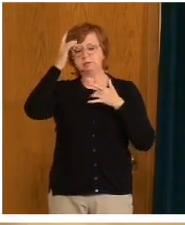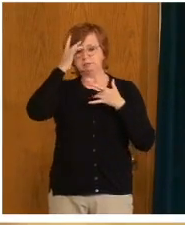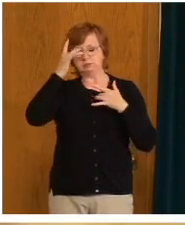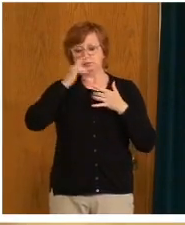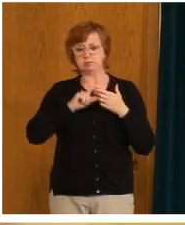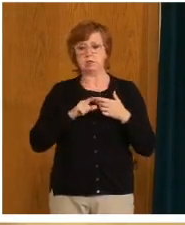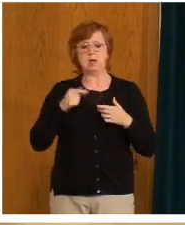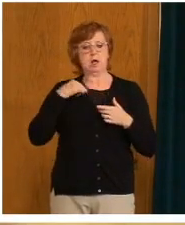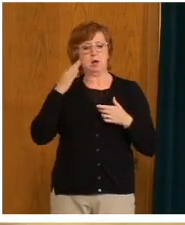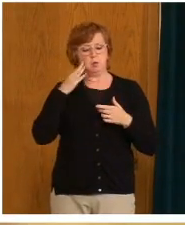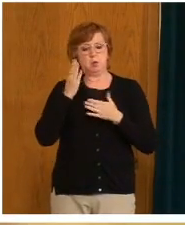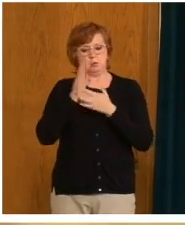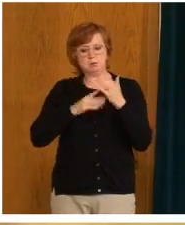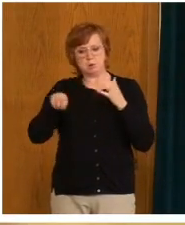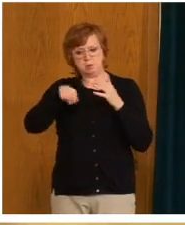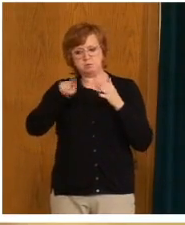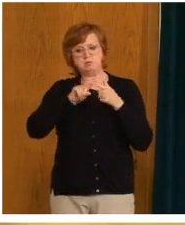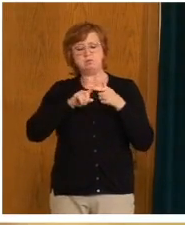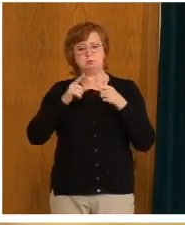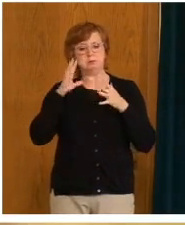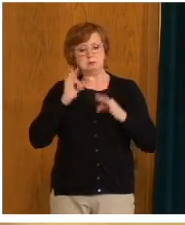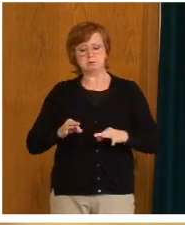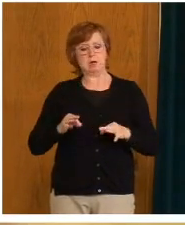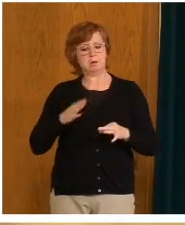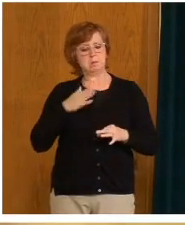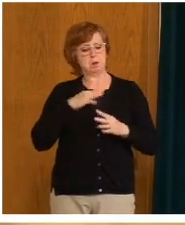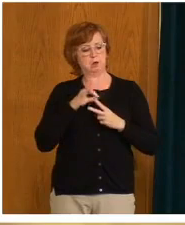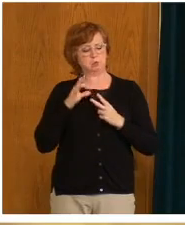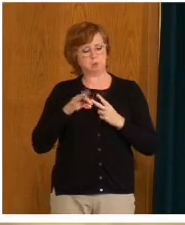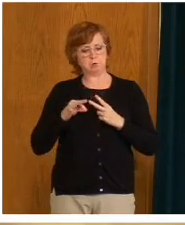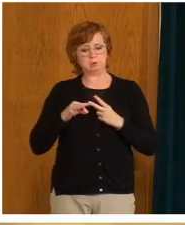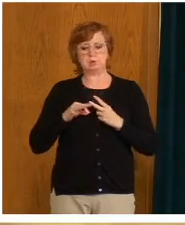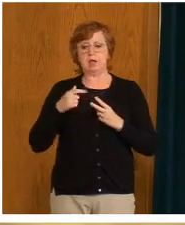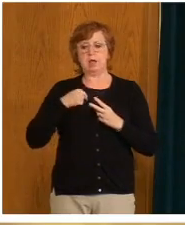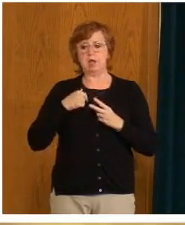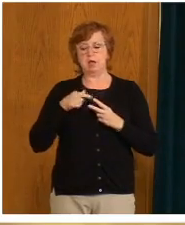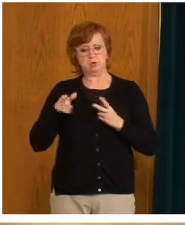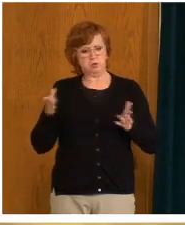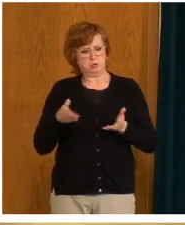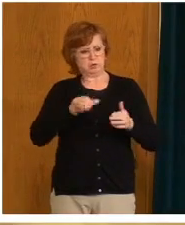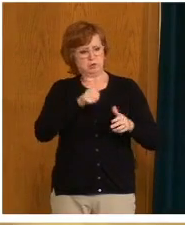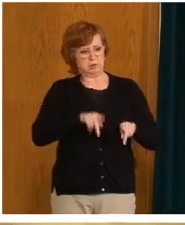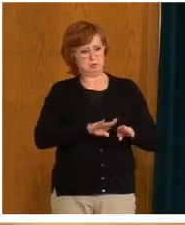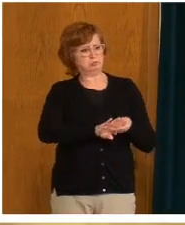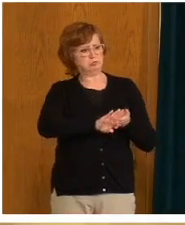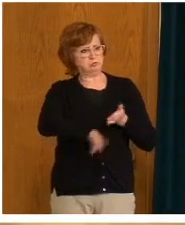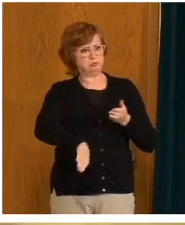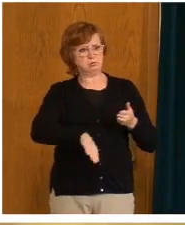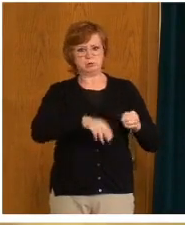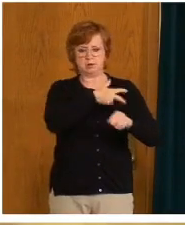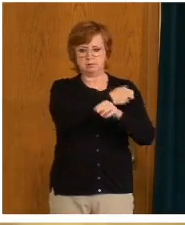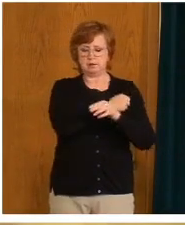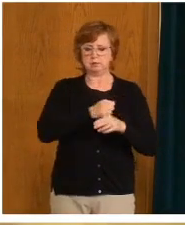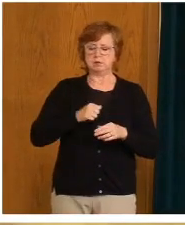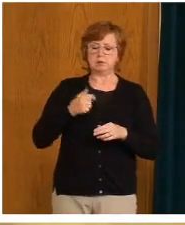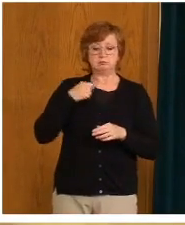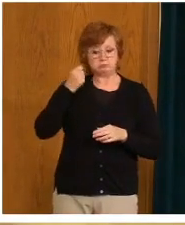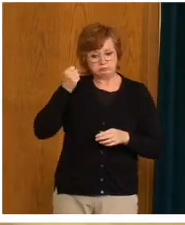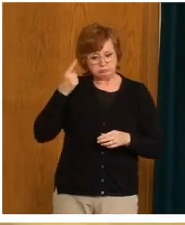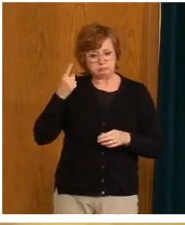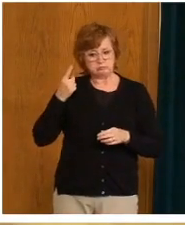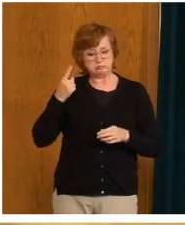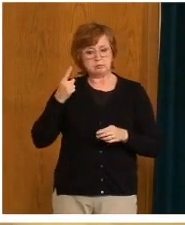others to maybe not get vaccinated. This is under some misguided notion of defending your personal freedoms. But here's the